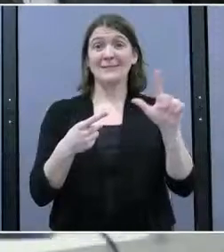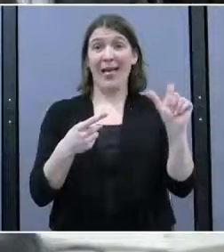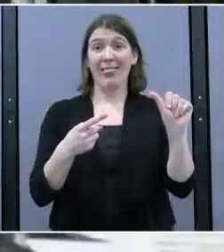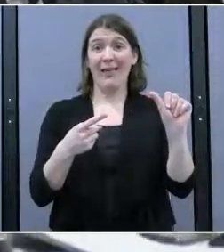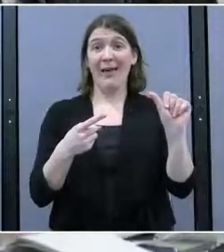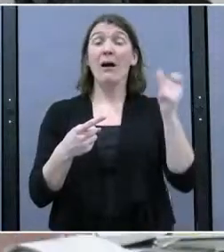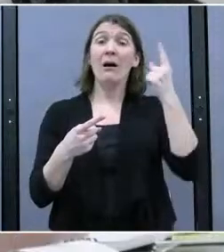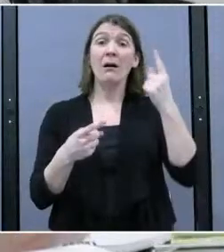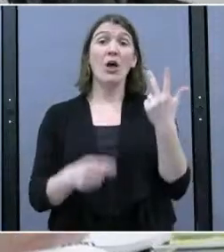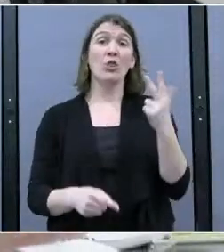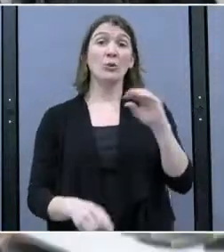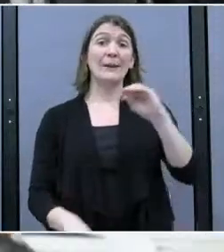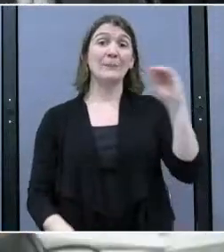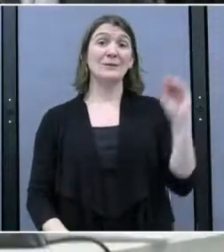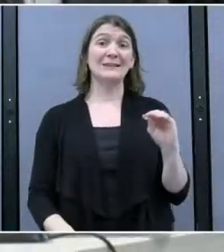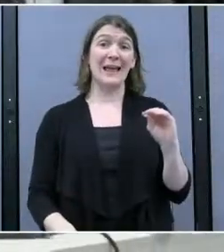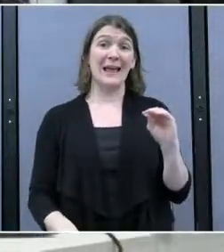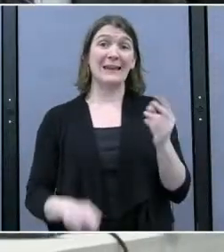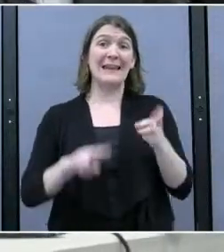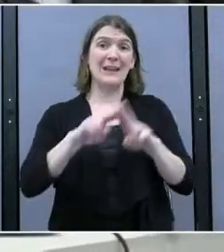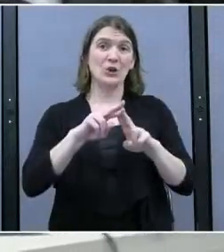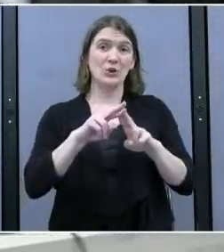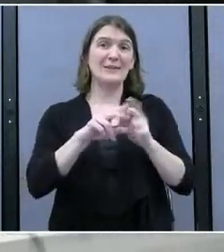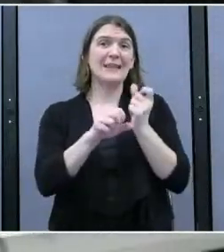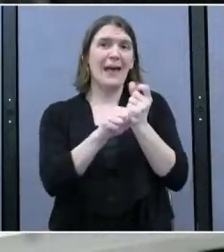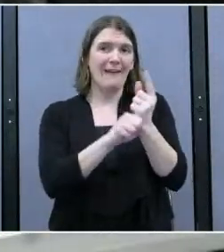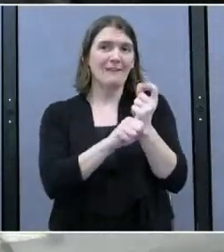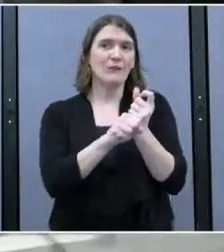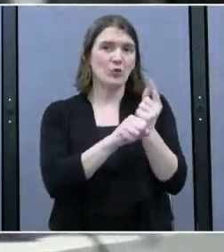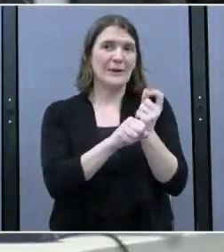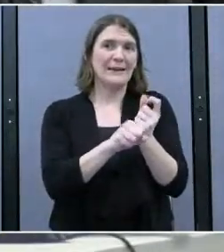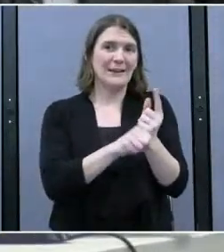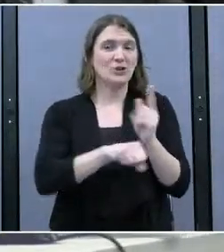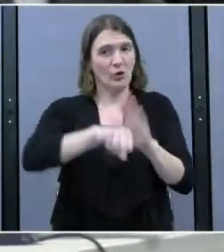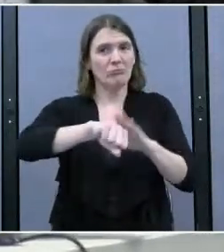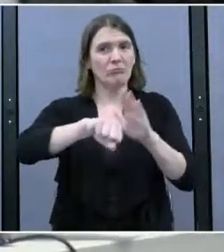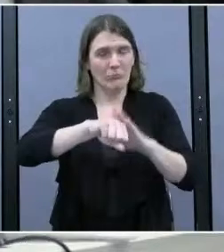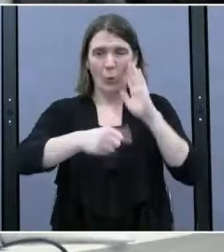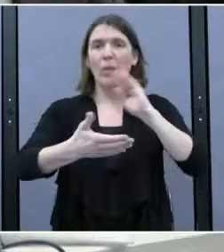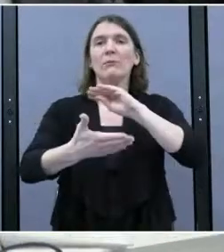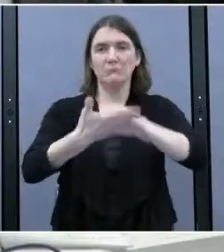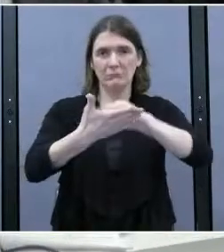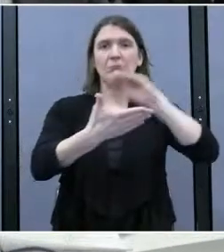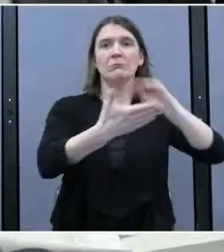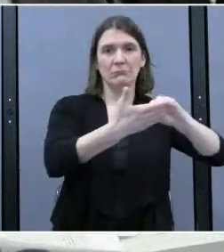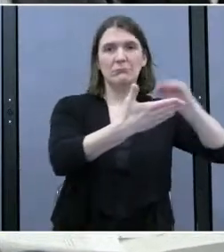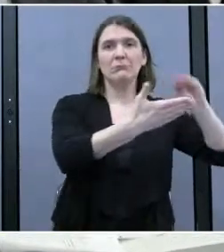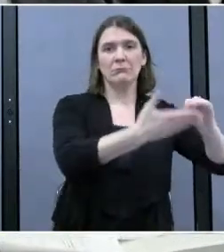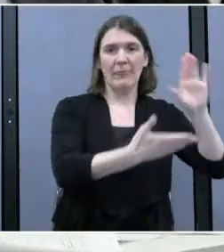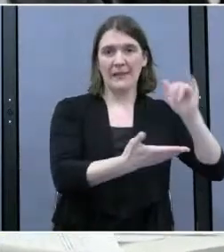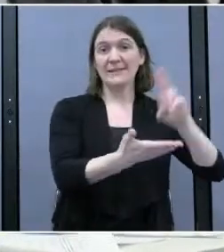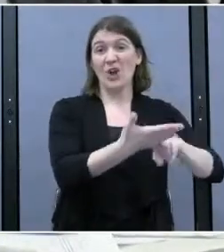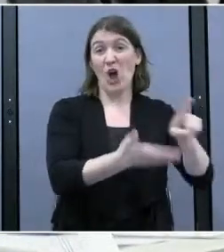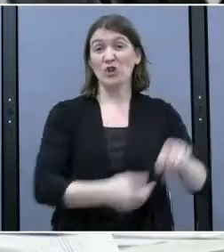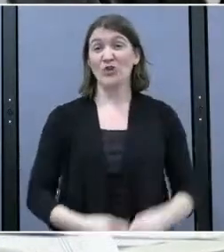a 3% increase per year, so that's what we'll see over the course of that contract.